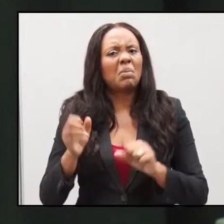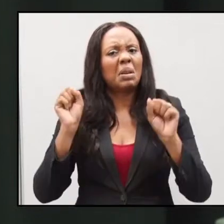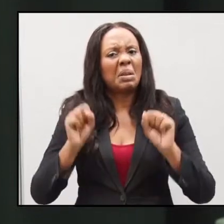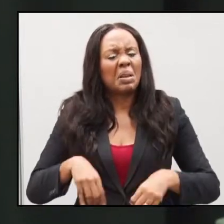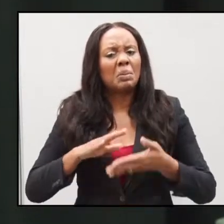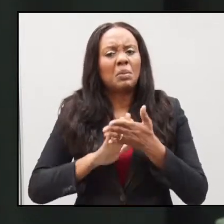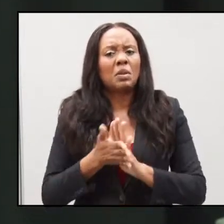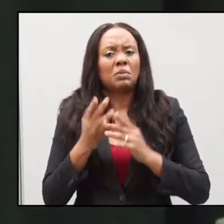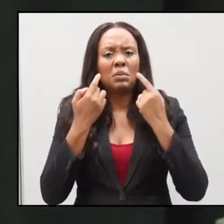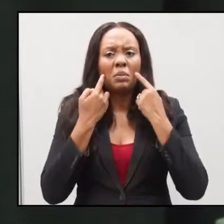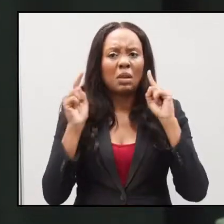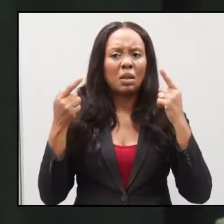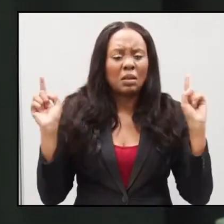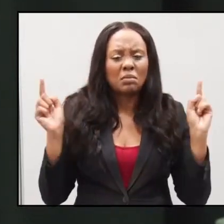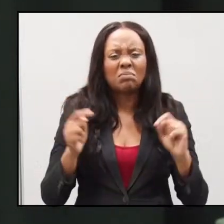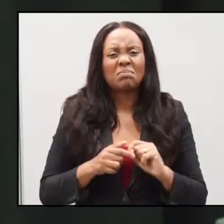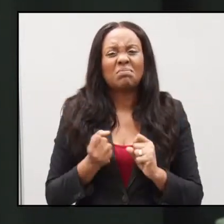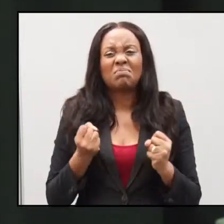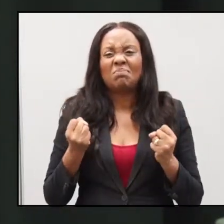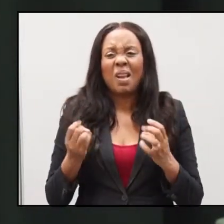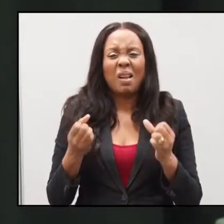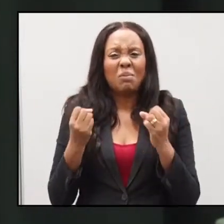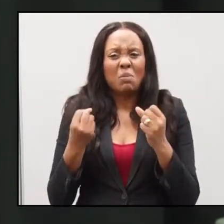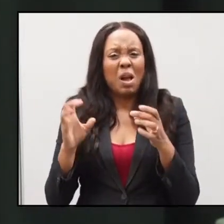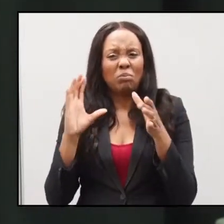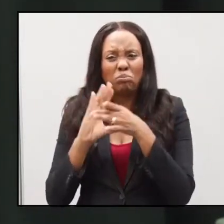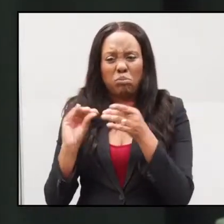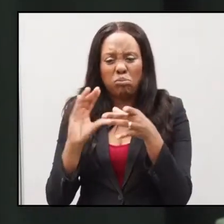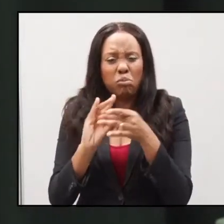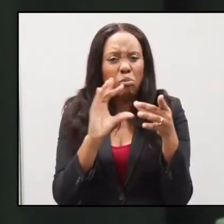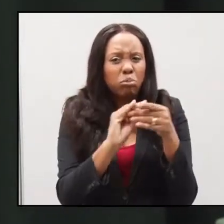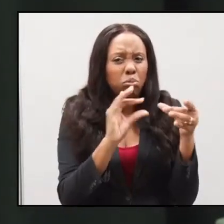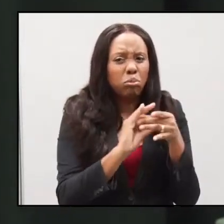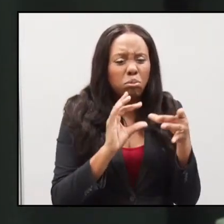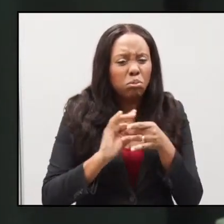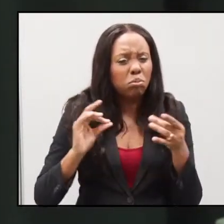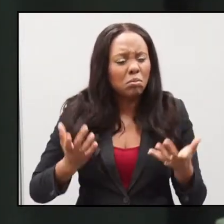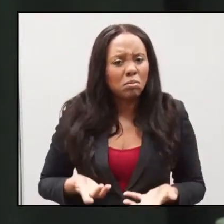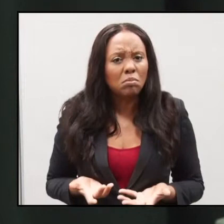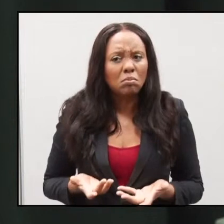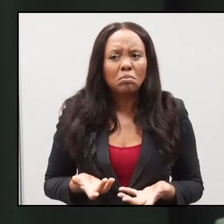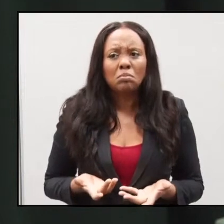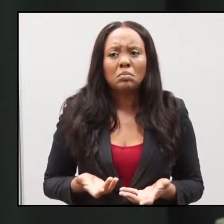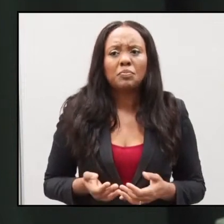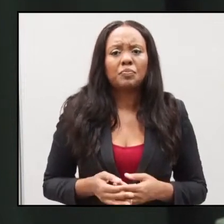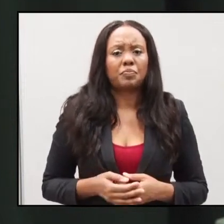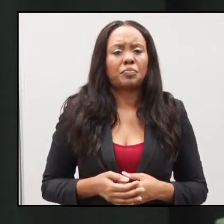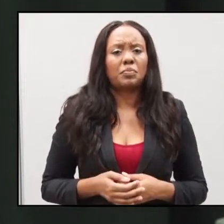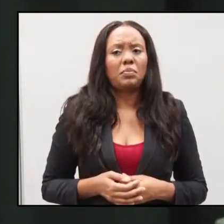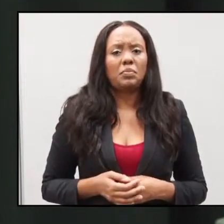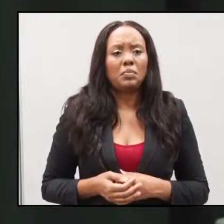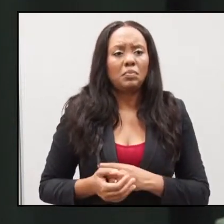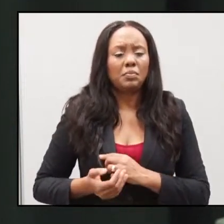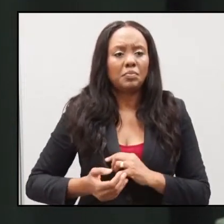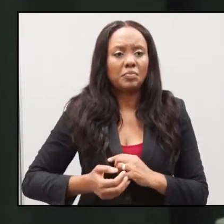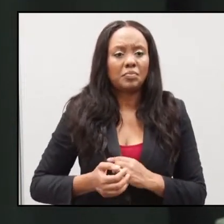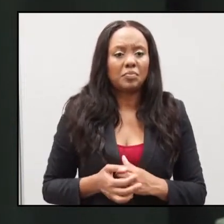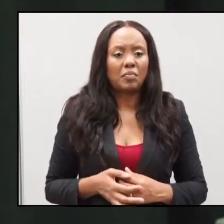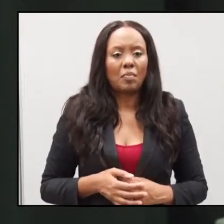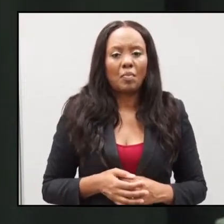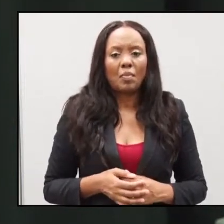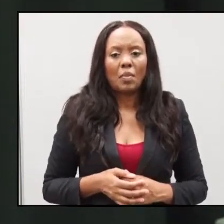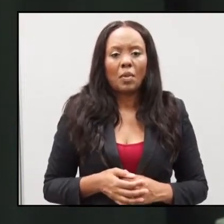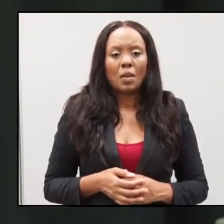many, many, many stories to tell, so that we are in the process. We've received a proposal looking at how